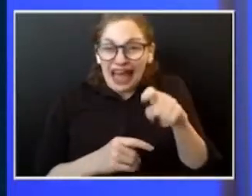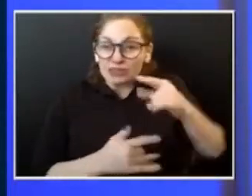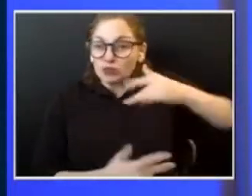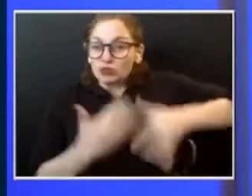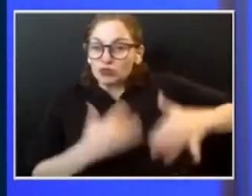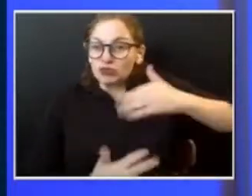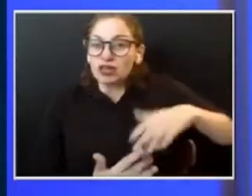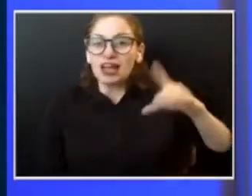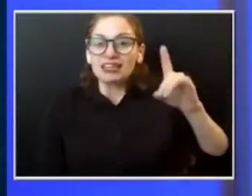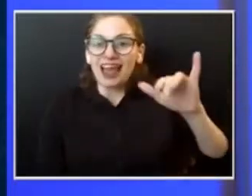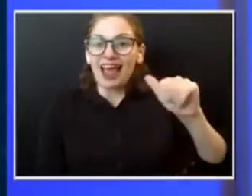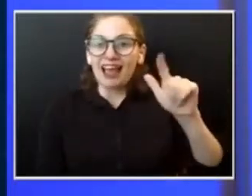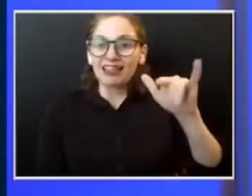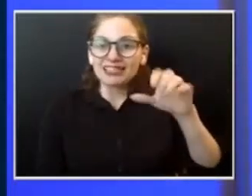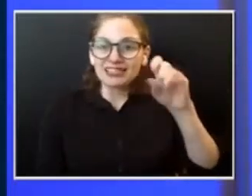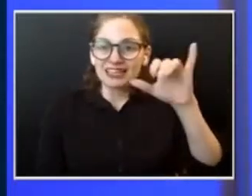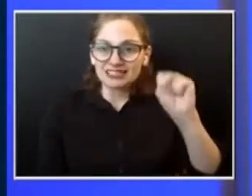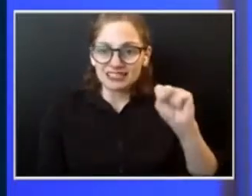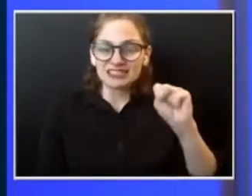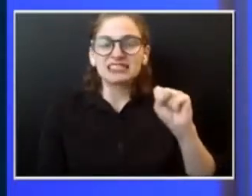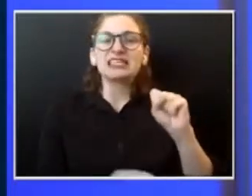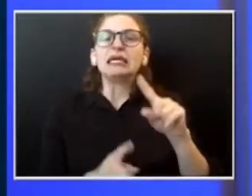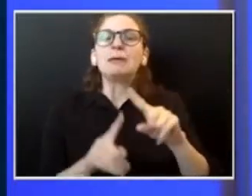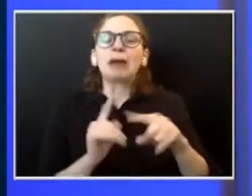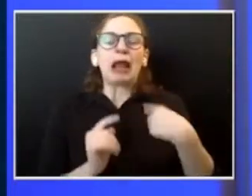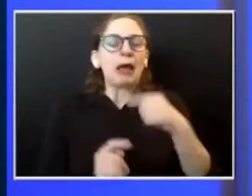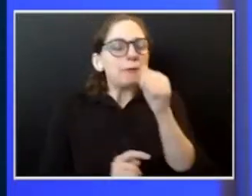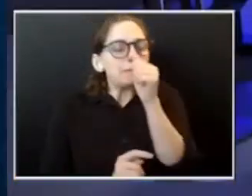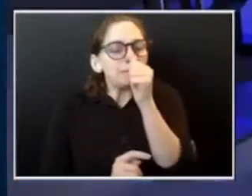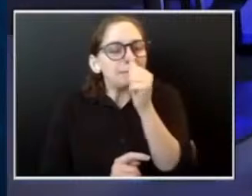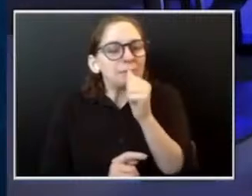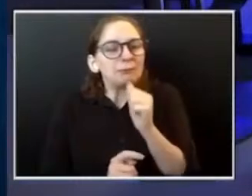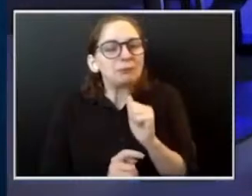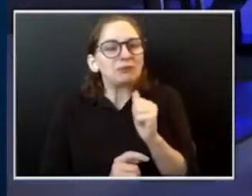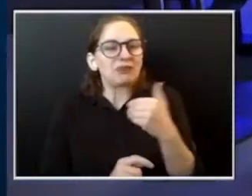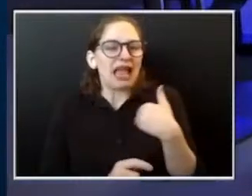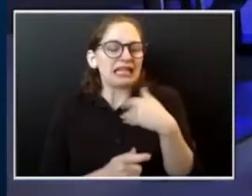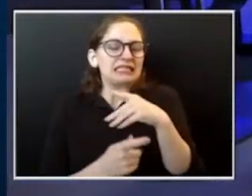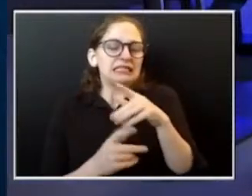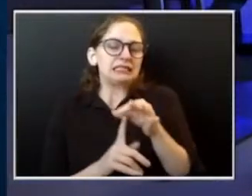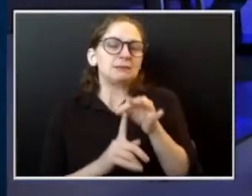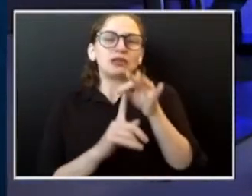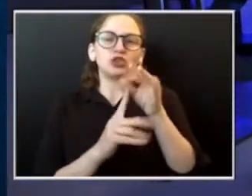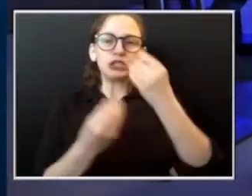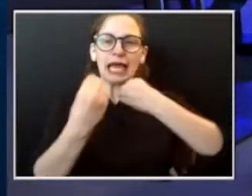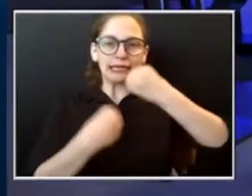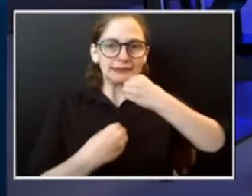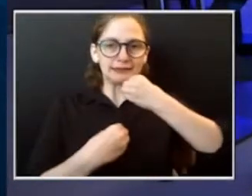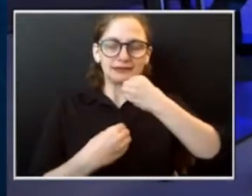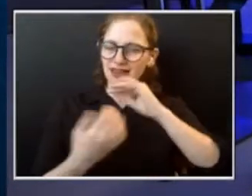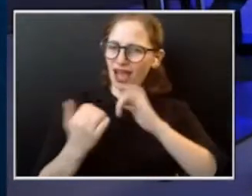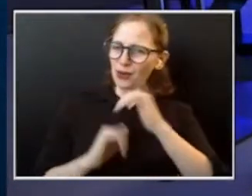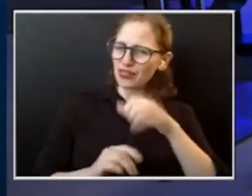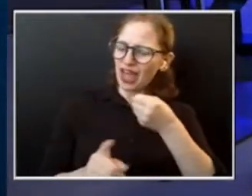some diets and keep going before dialysis hit. How did those problems affect you physically?